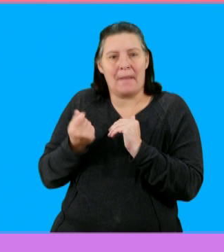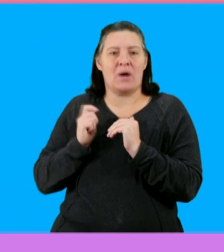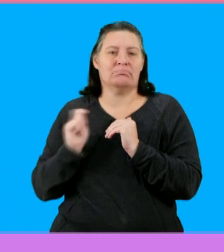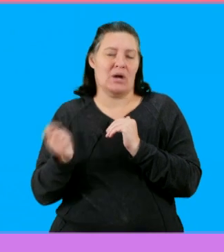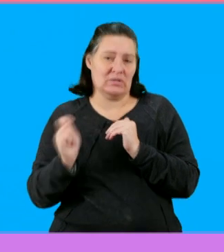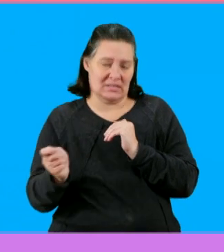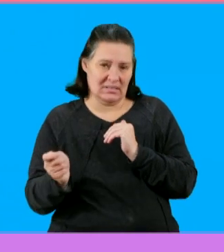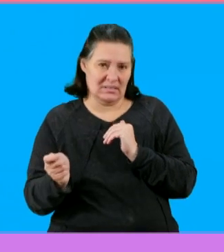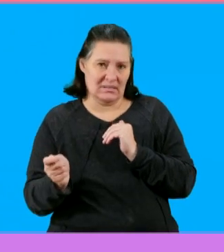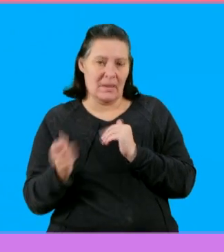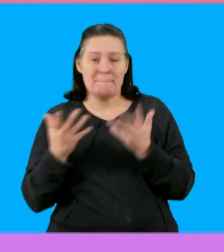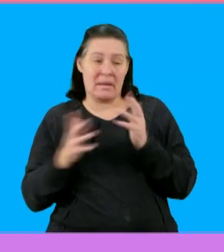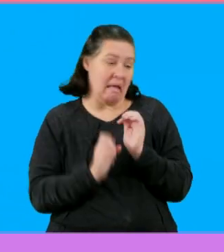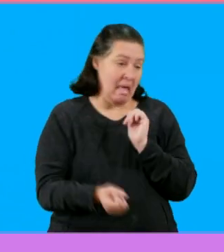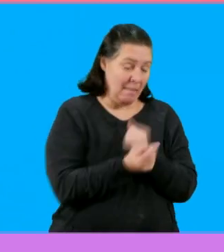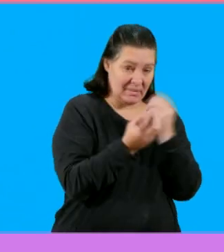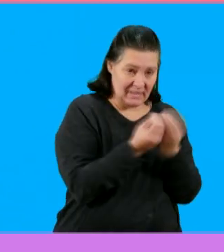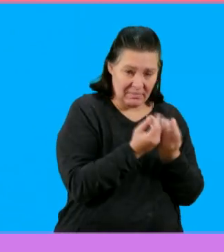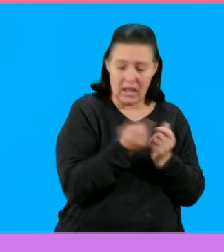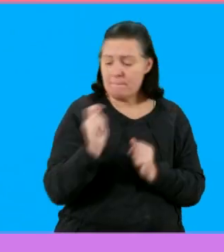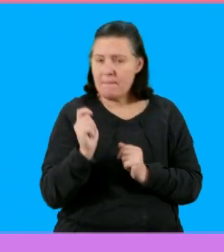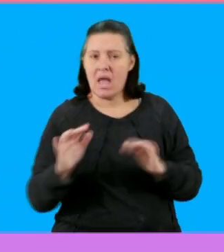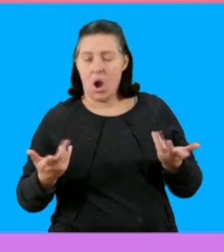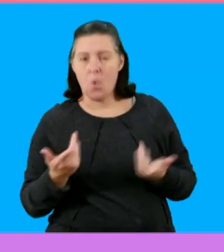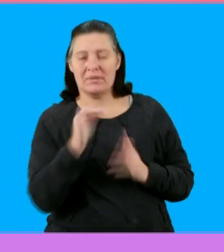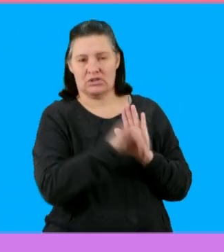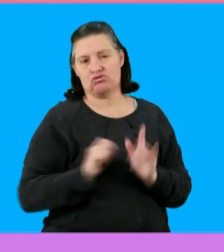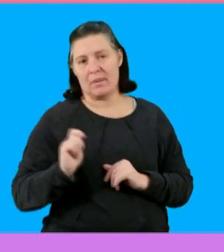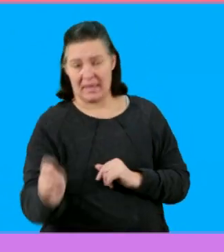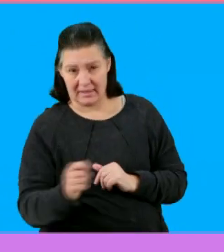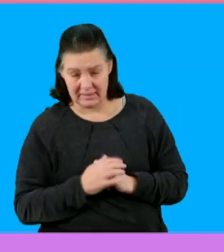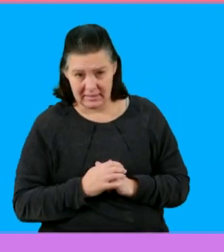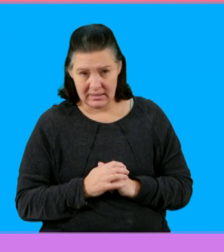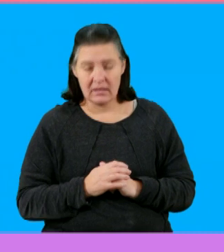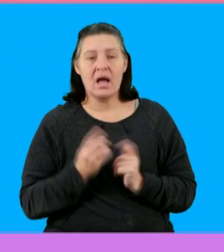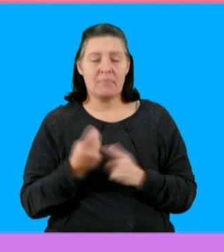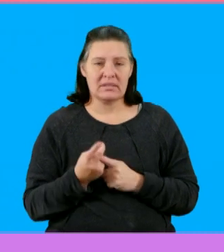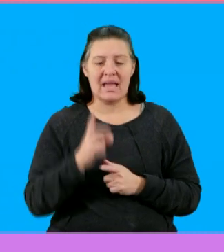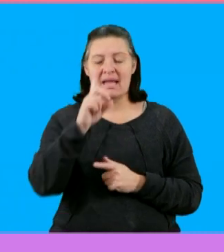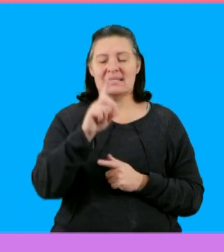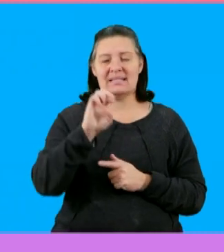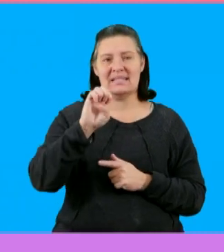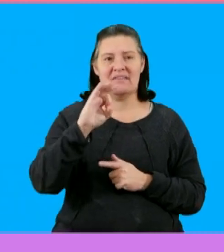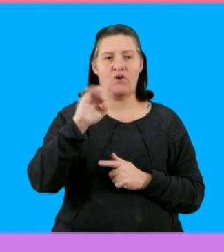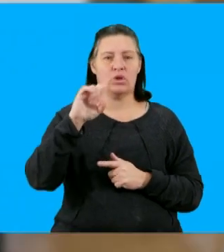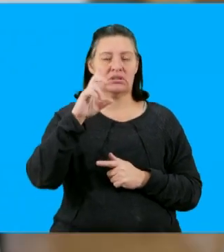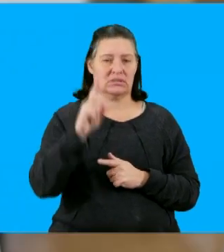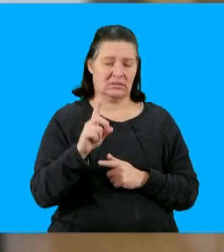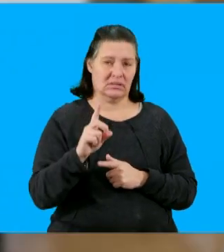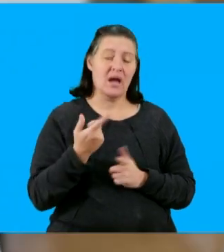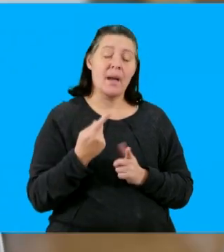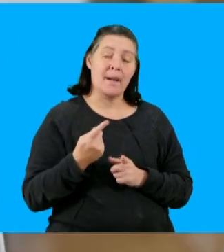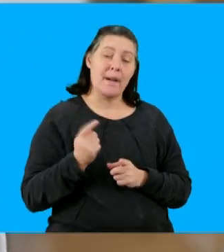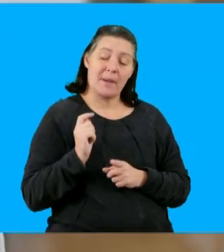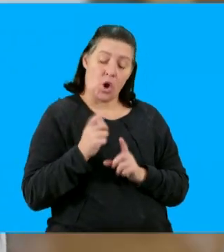right, against a possible eventuality. We also indicated there's normally a default clause with hire purchase